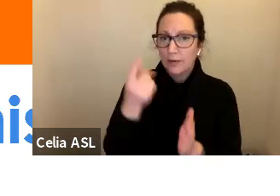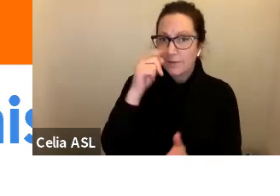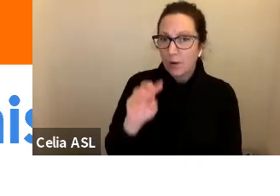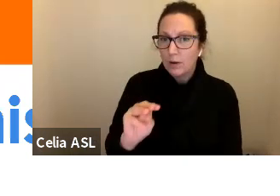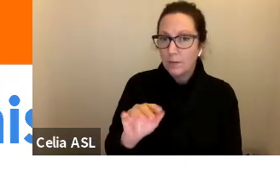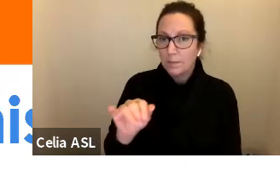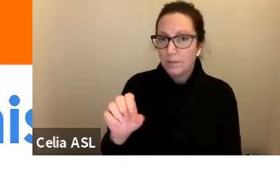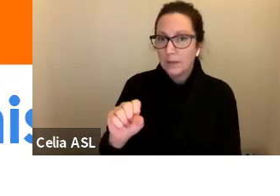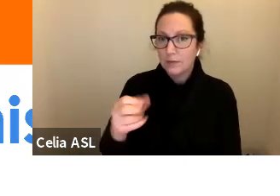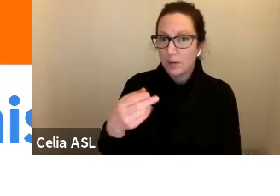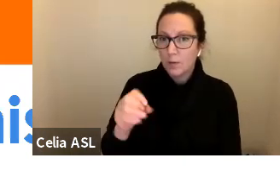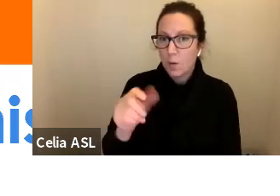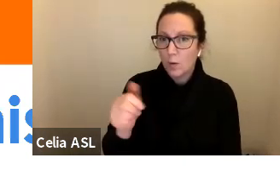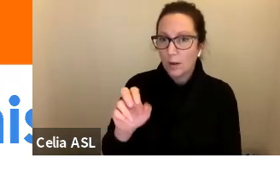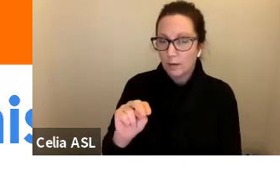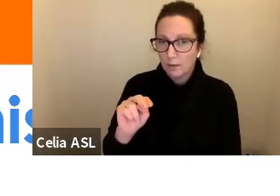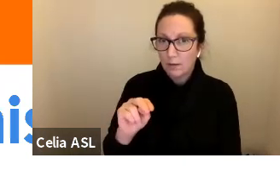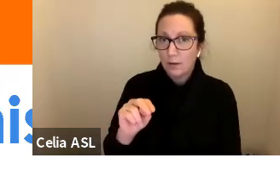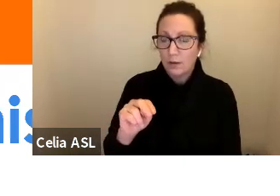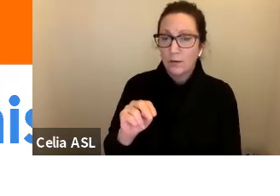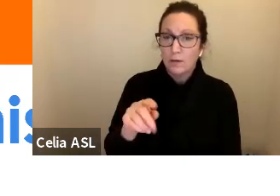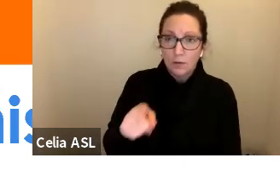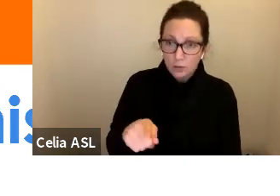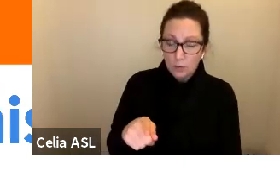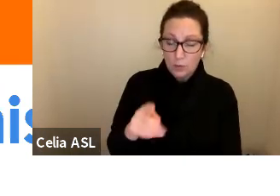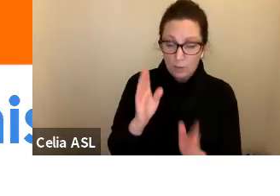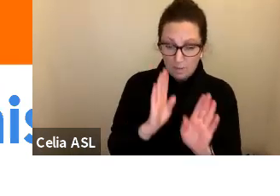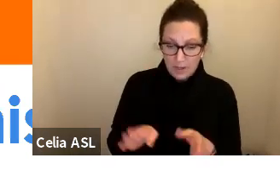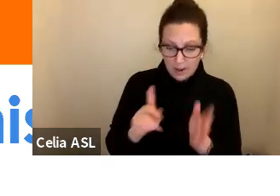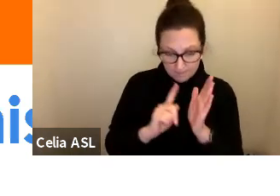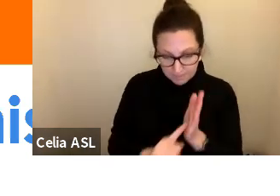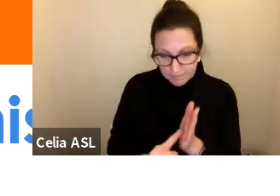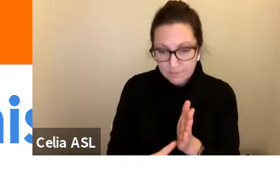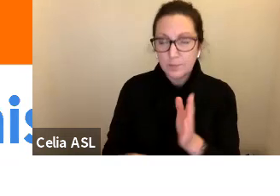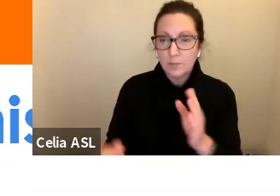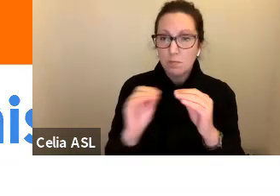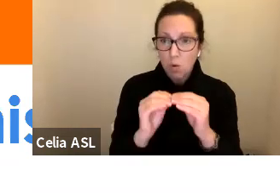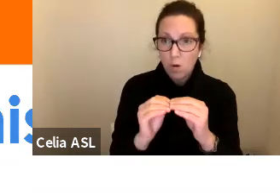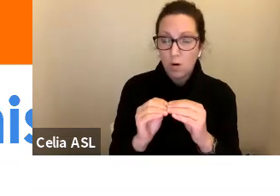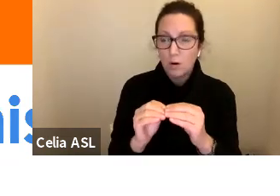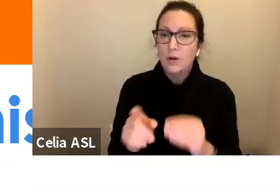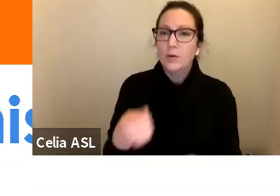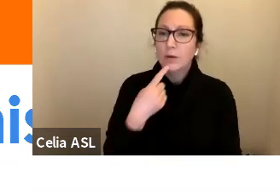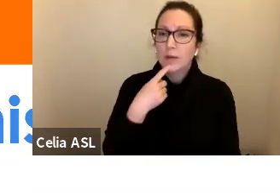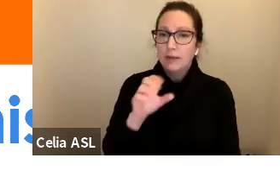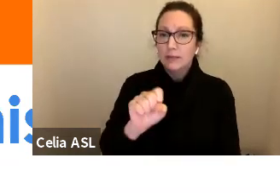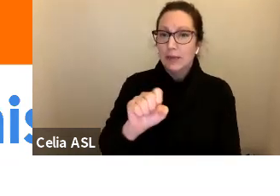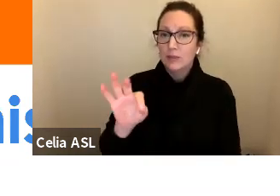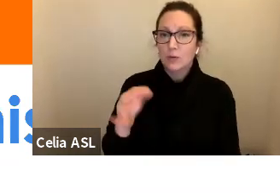into this, and as you mentioned, San Francisco has gone to a full